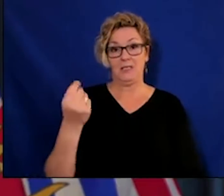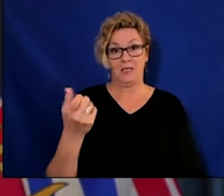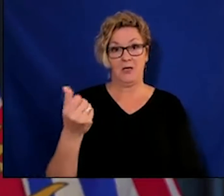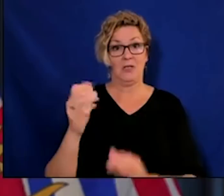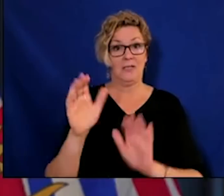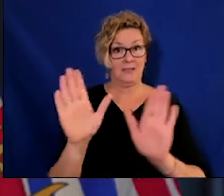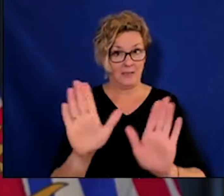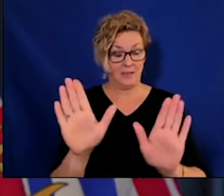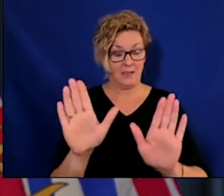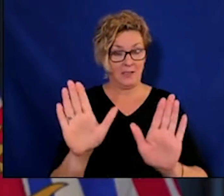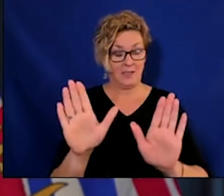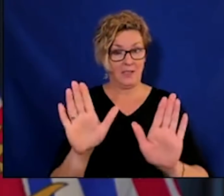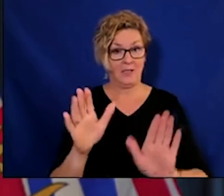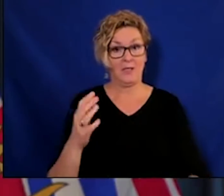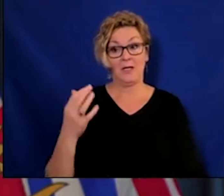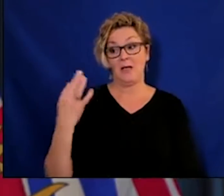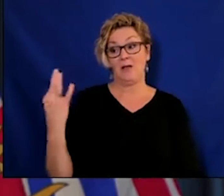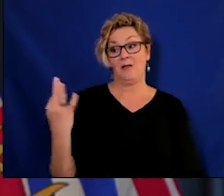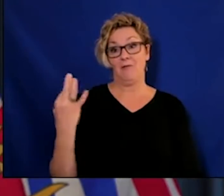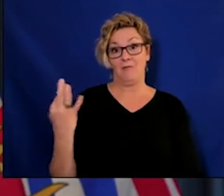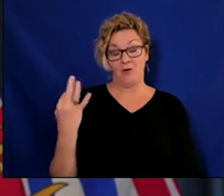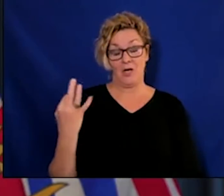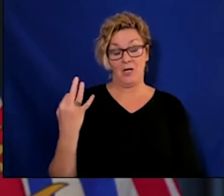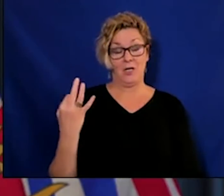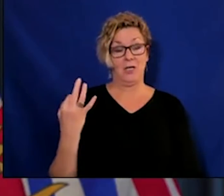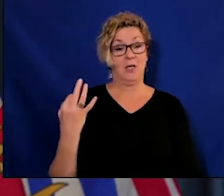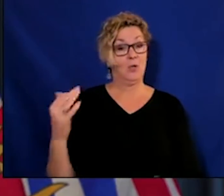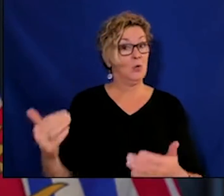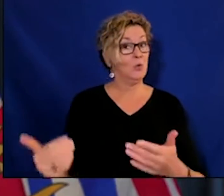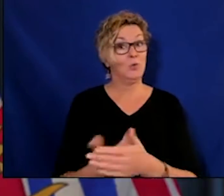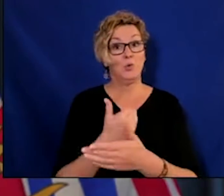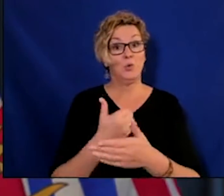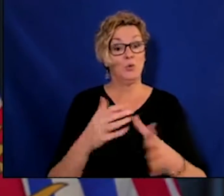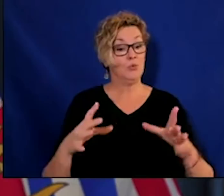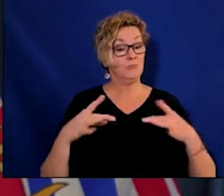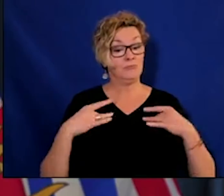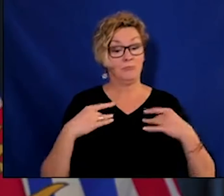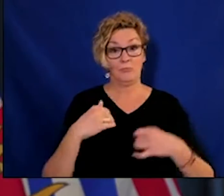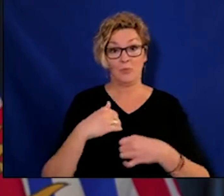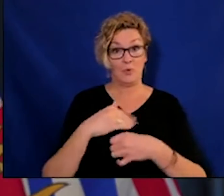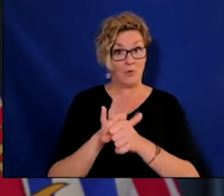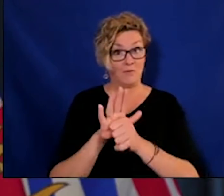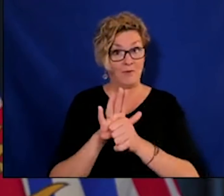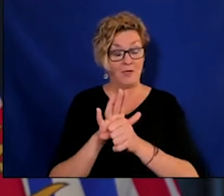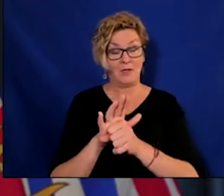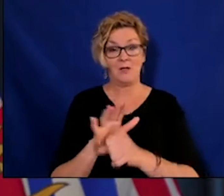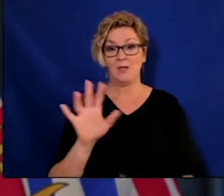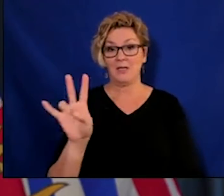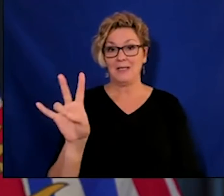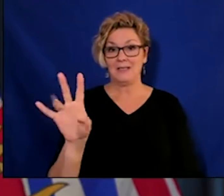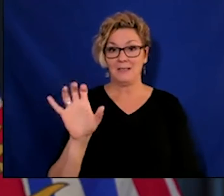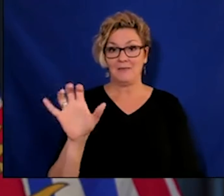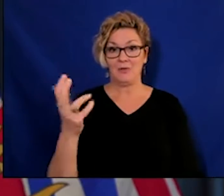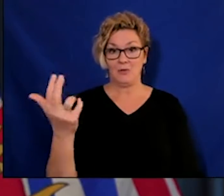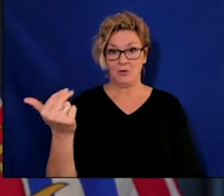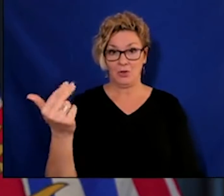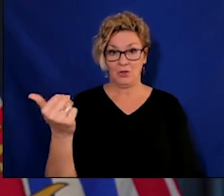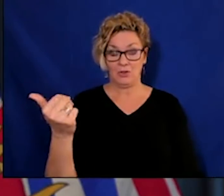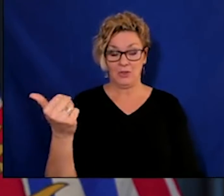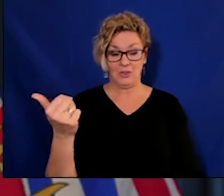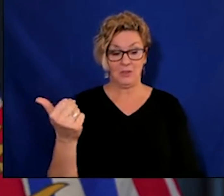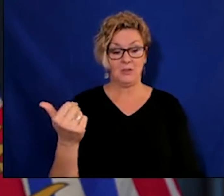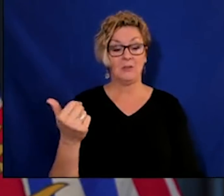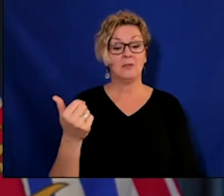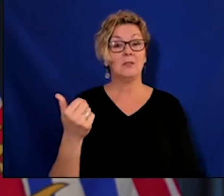today. From Friday to Saturday, we had 713 new cases of COVID-19. Saturday